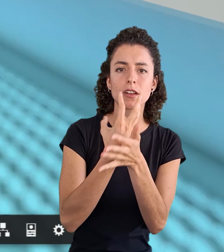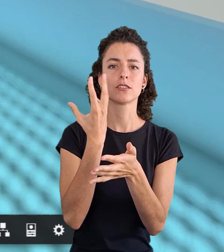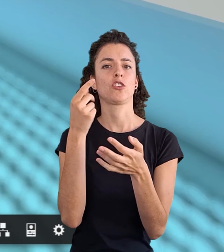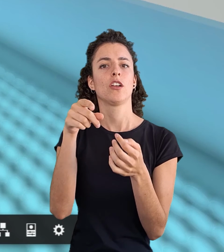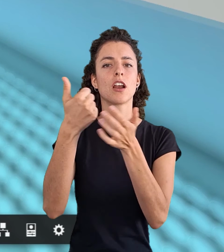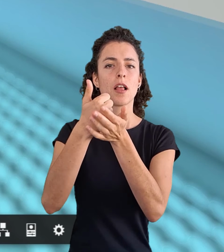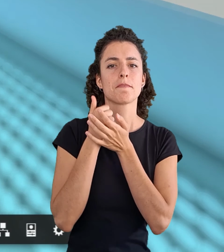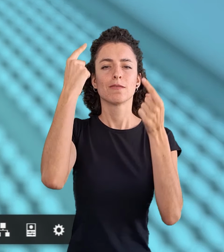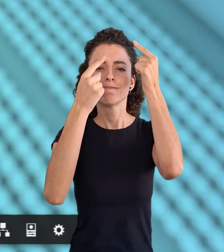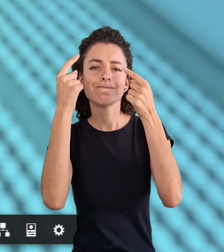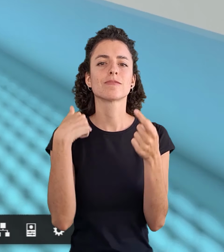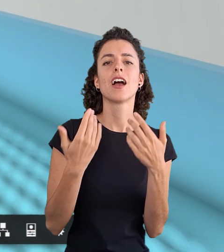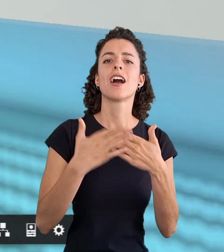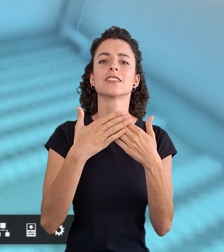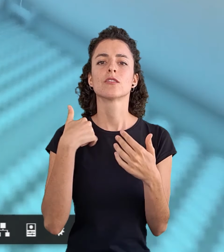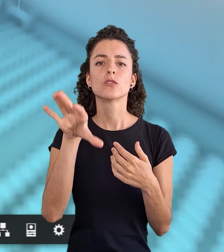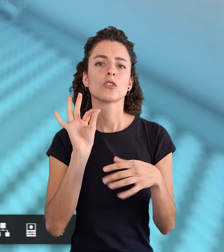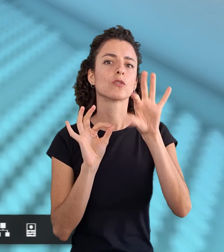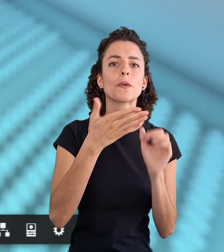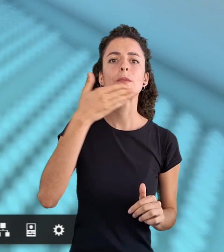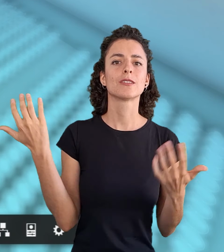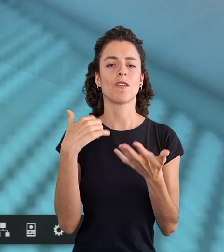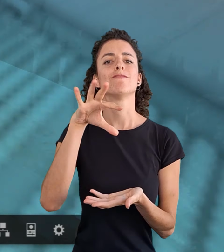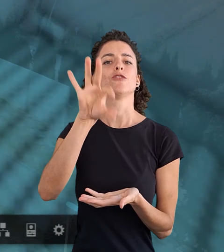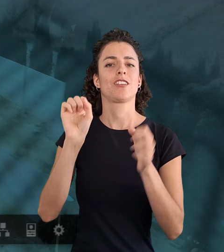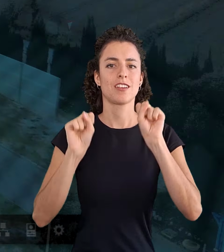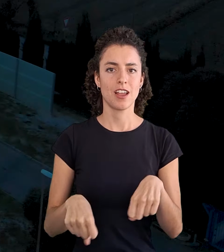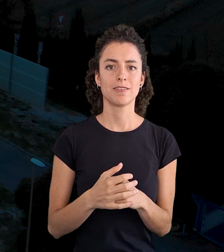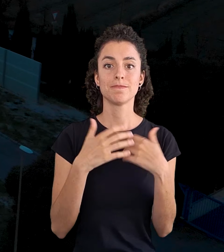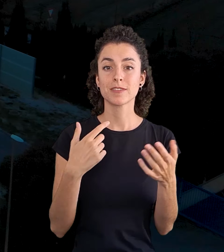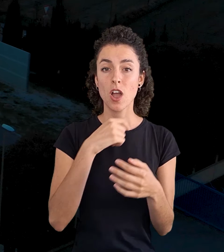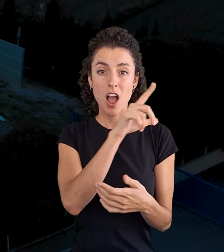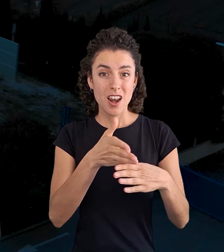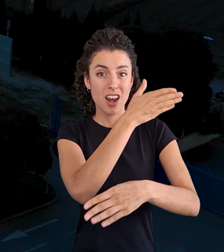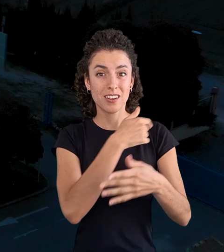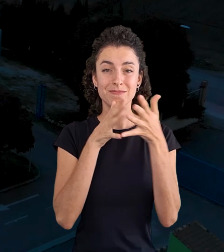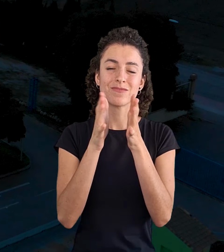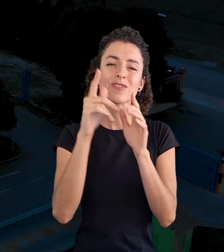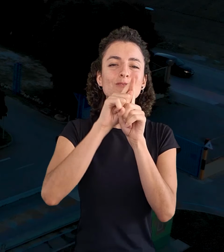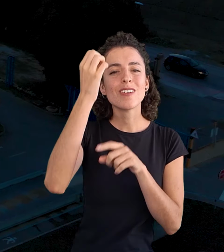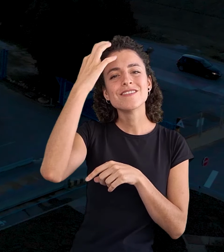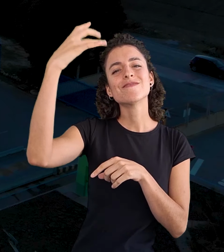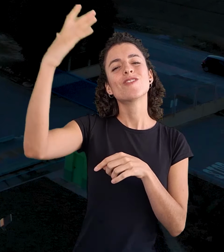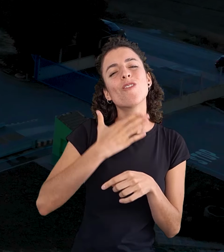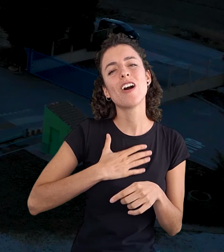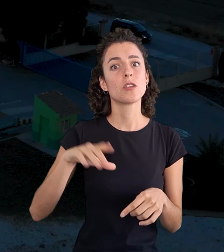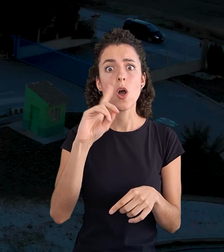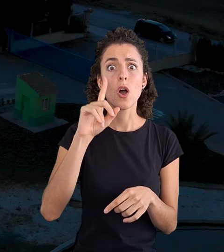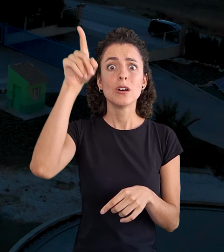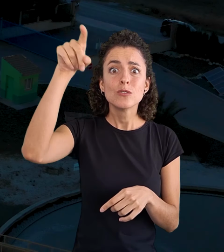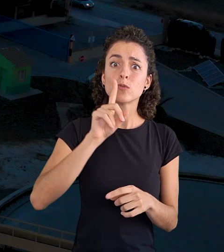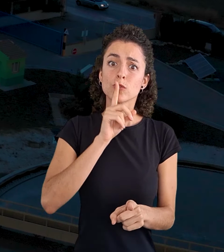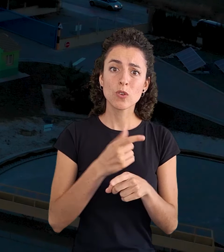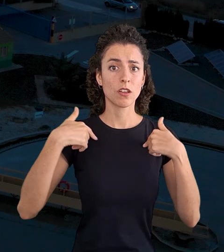analytics, assisting in decision-making and improving operational strategy. All these actions aren't